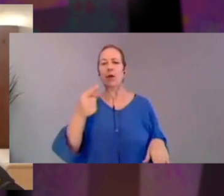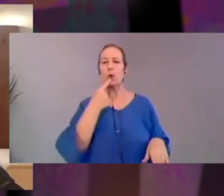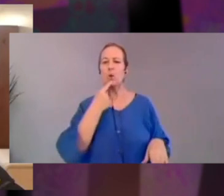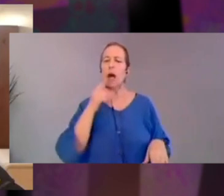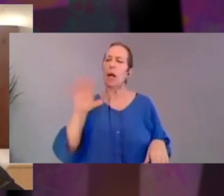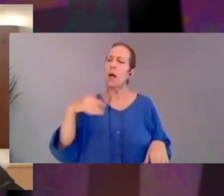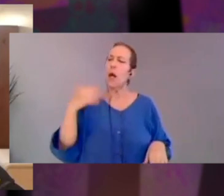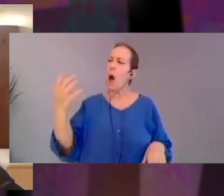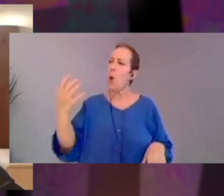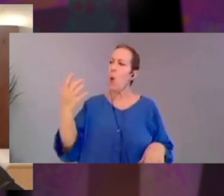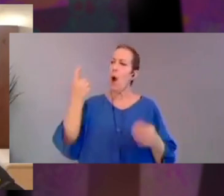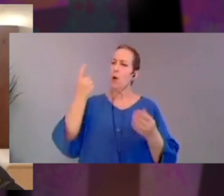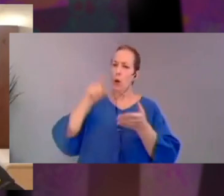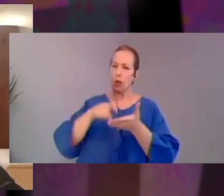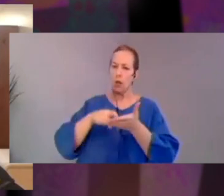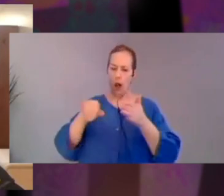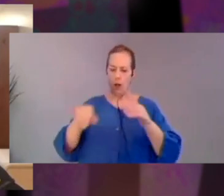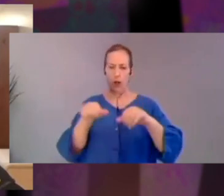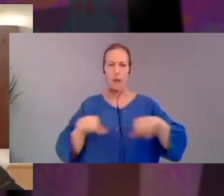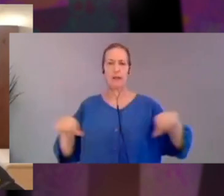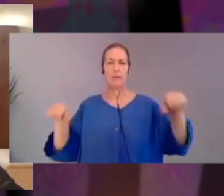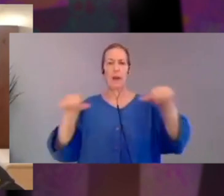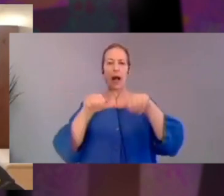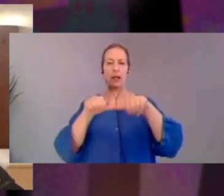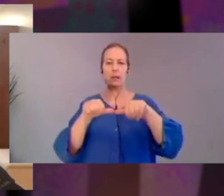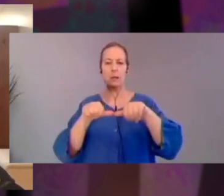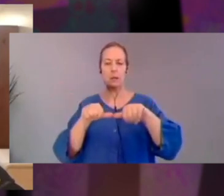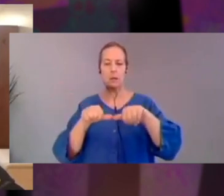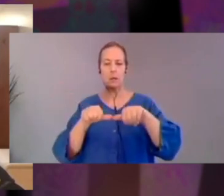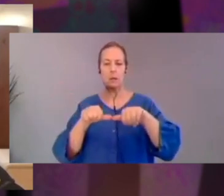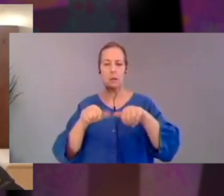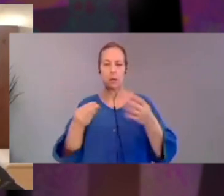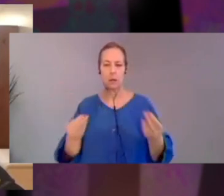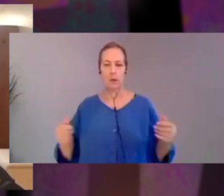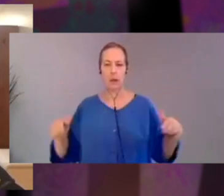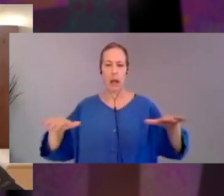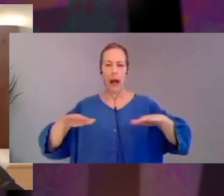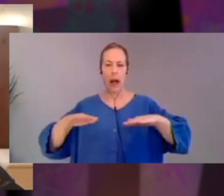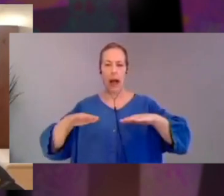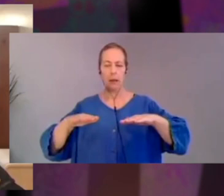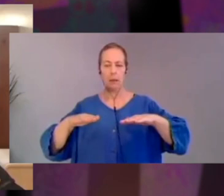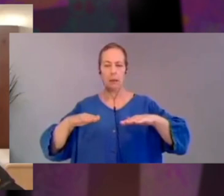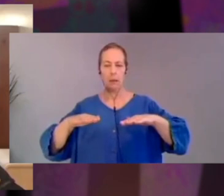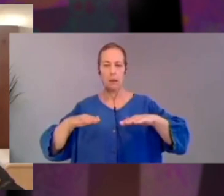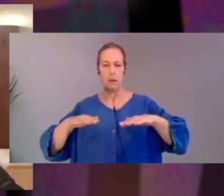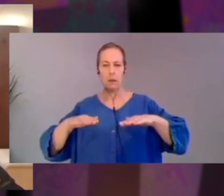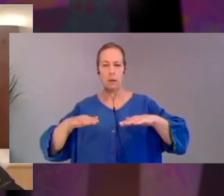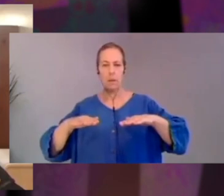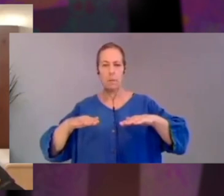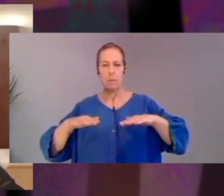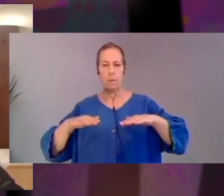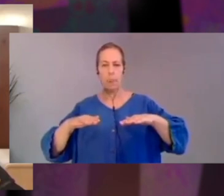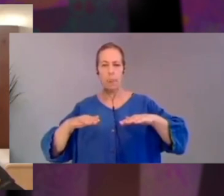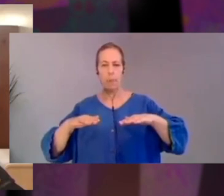to acknowledge this place that we're in. You know, some people, when you gather in across many different experiences, some people have never done